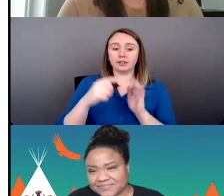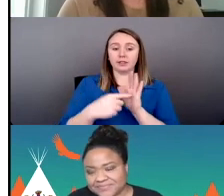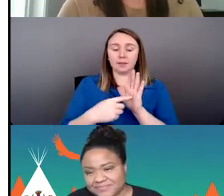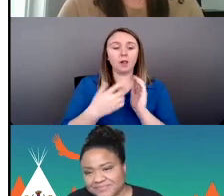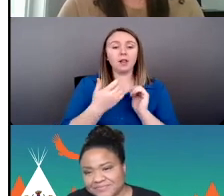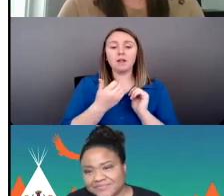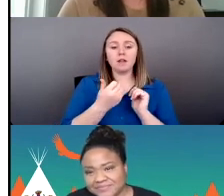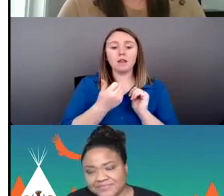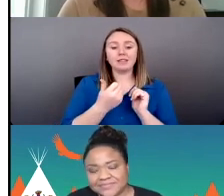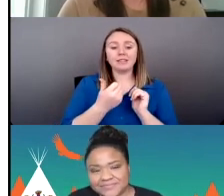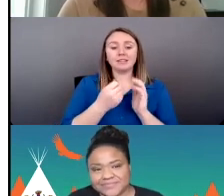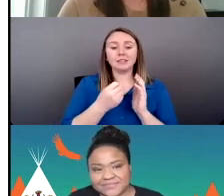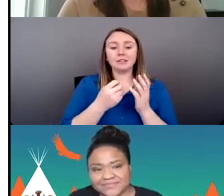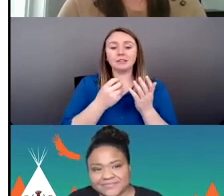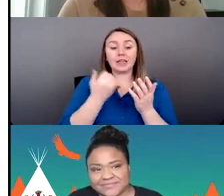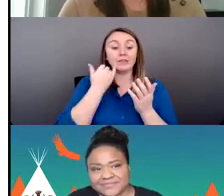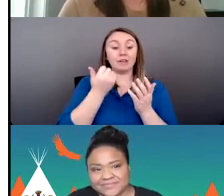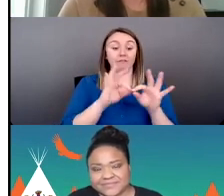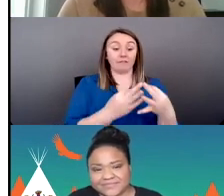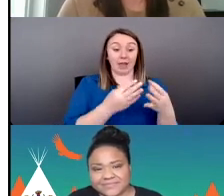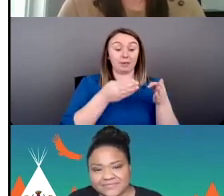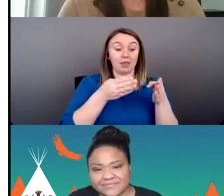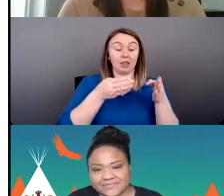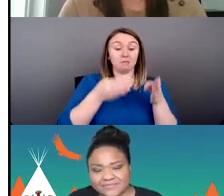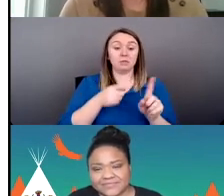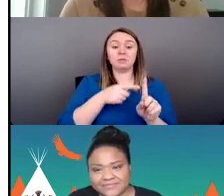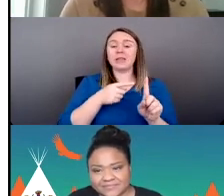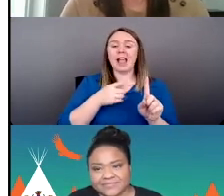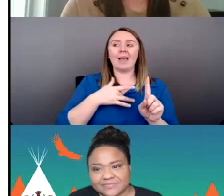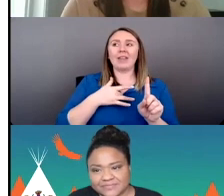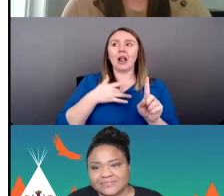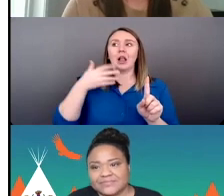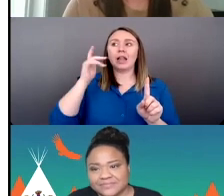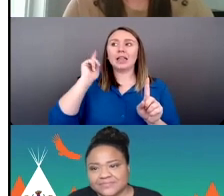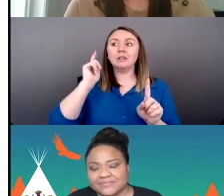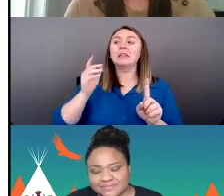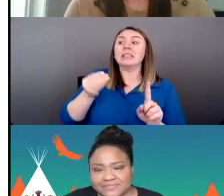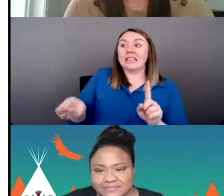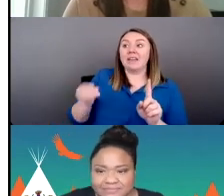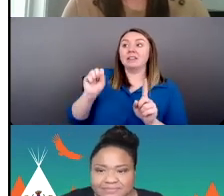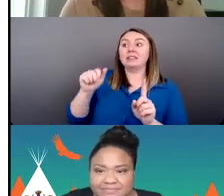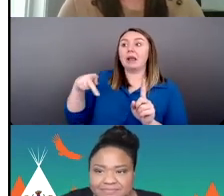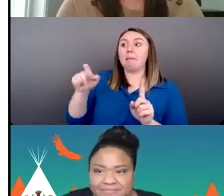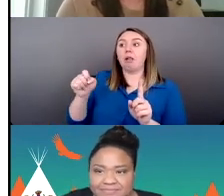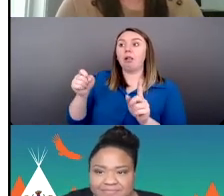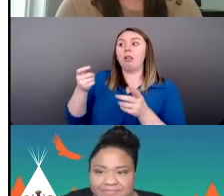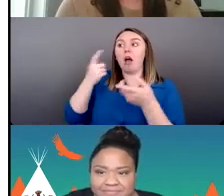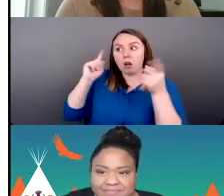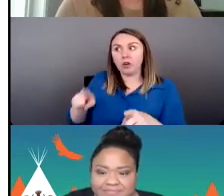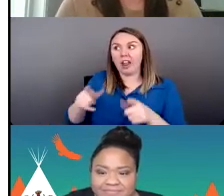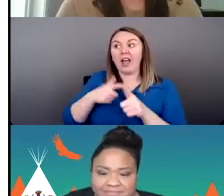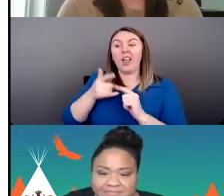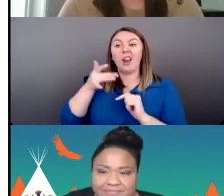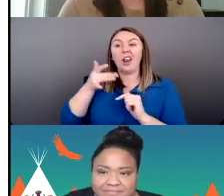they're not comfortable, they can request that their profile is removed from CODIS as well. So if they decide one point that they want